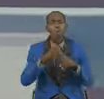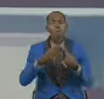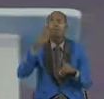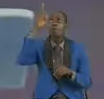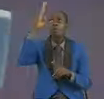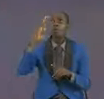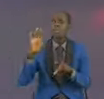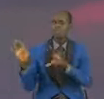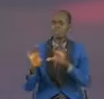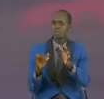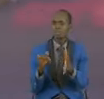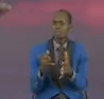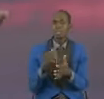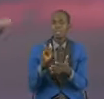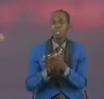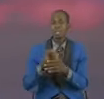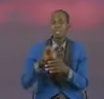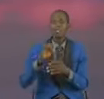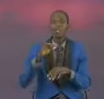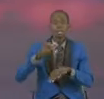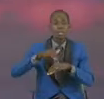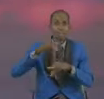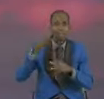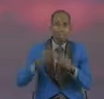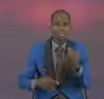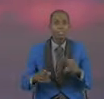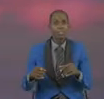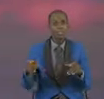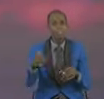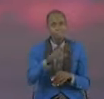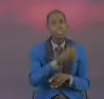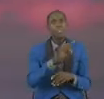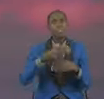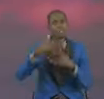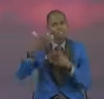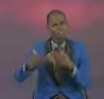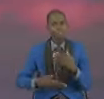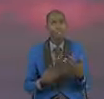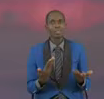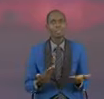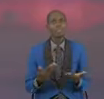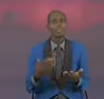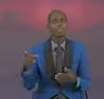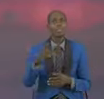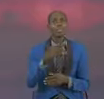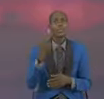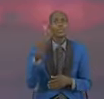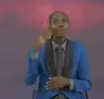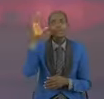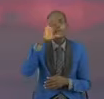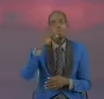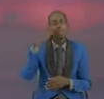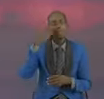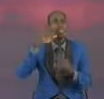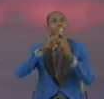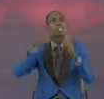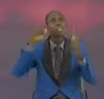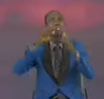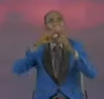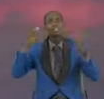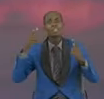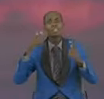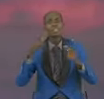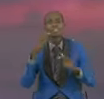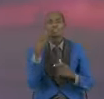eventually they invited me. Actually, they were looking for a speaker, a great, great speaker. They had, you know, the meeting